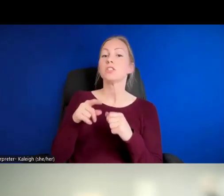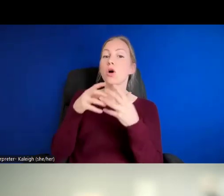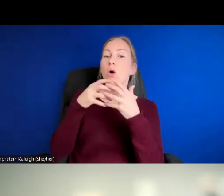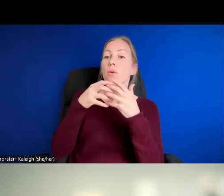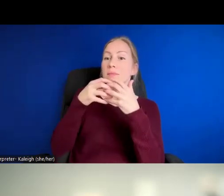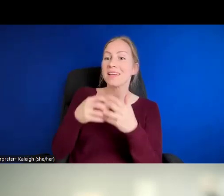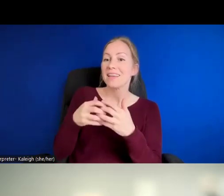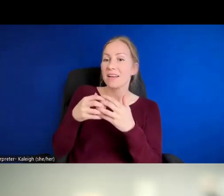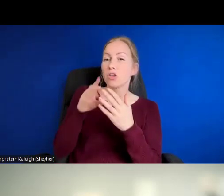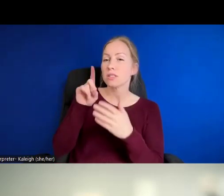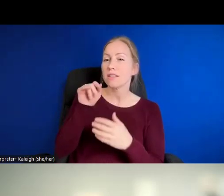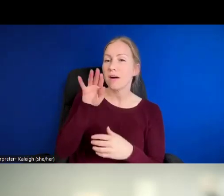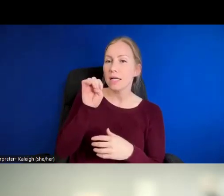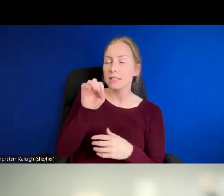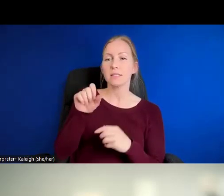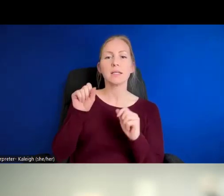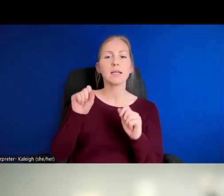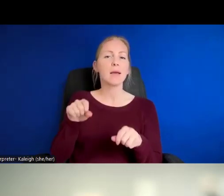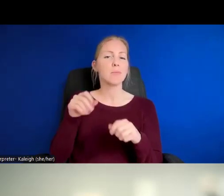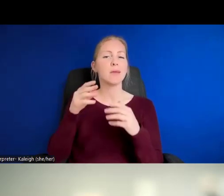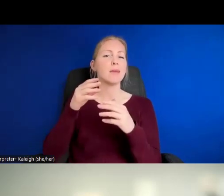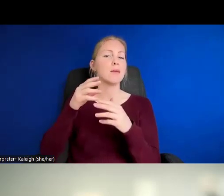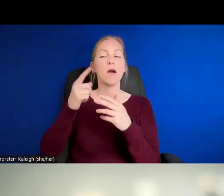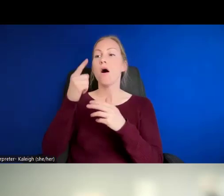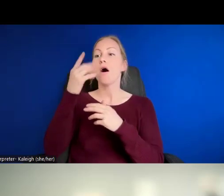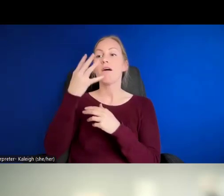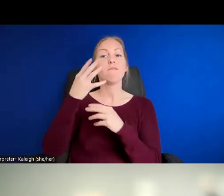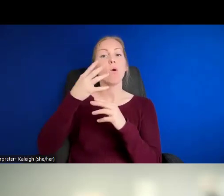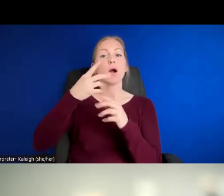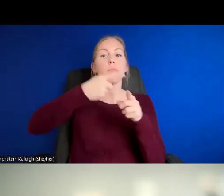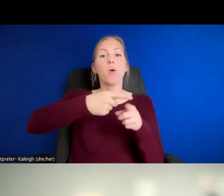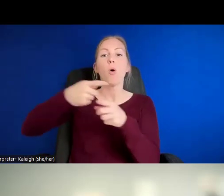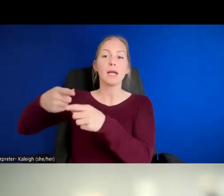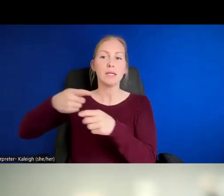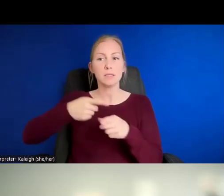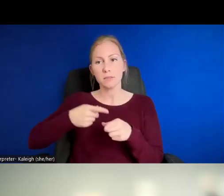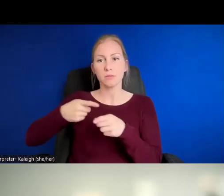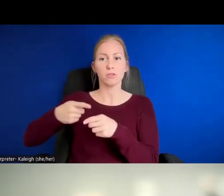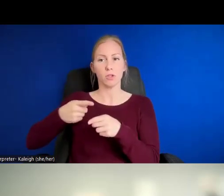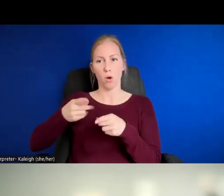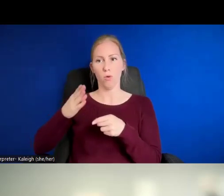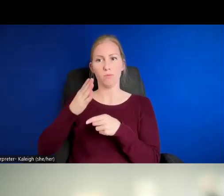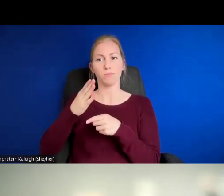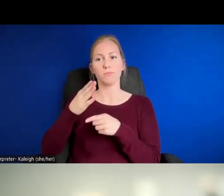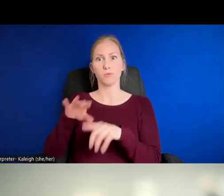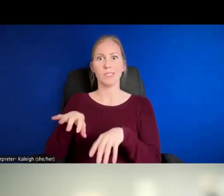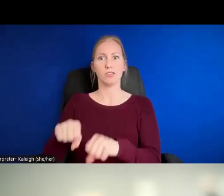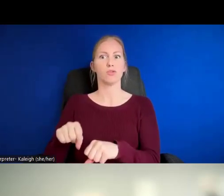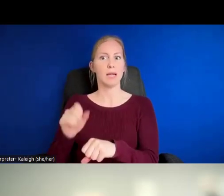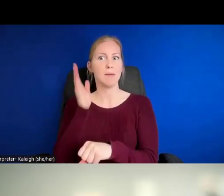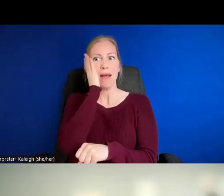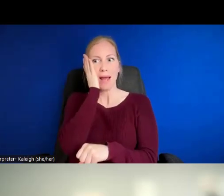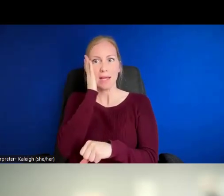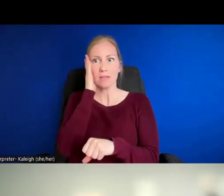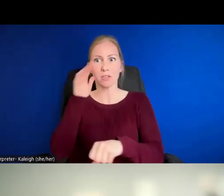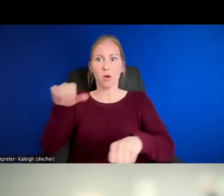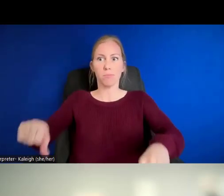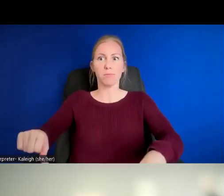they utilize at Bridgewater State Hospital. It could also be what's known as a restraint chair.